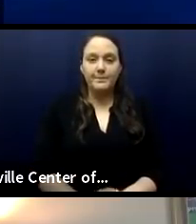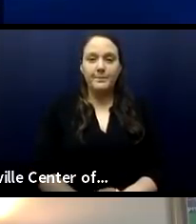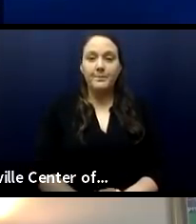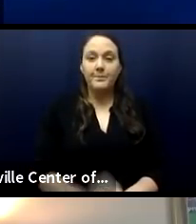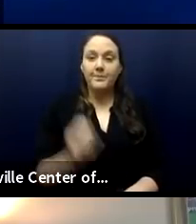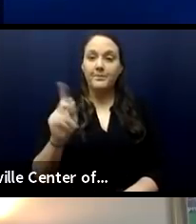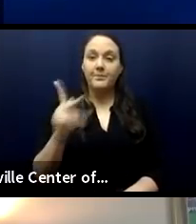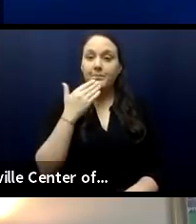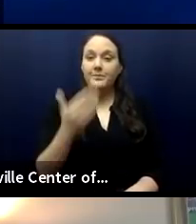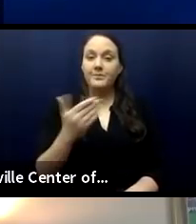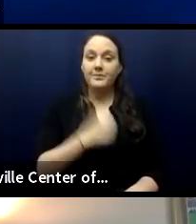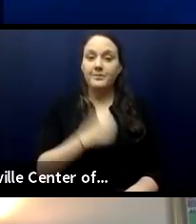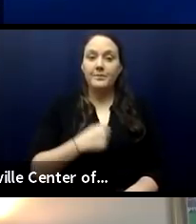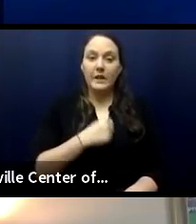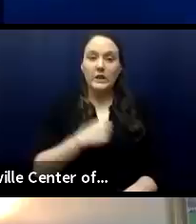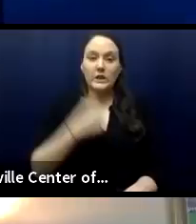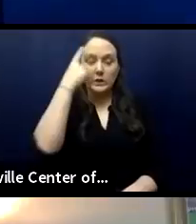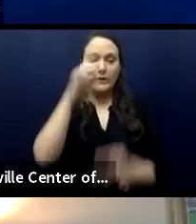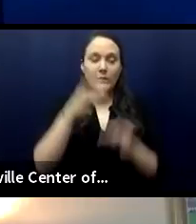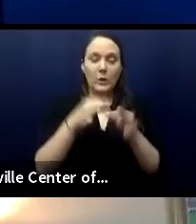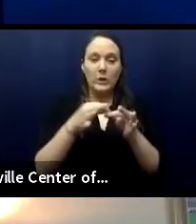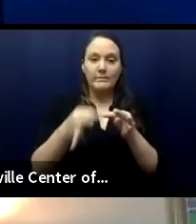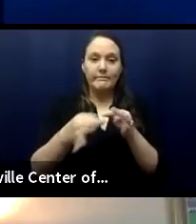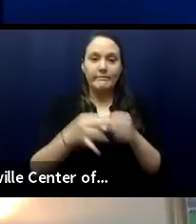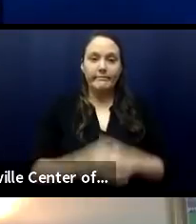We apologize for the delay, everyone.